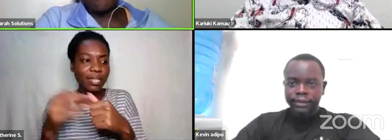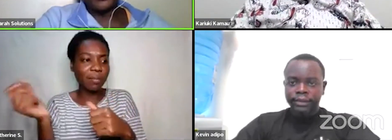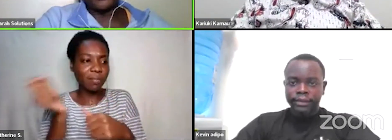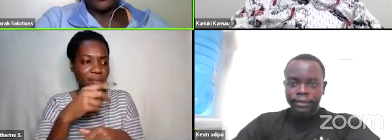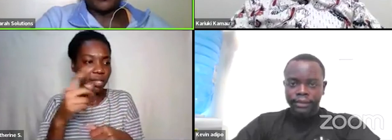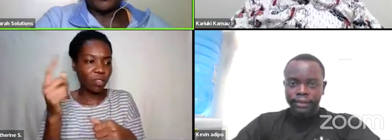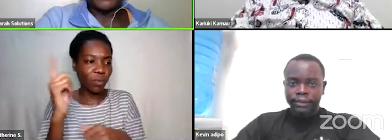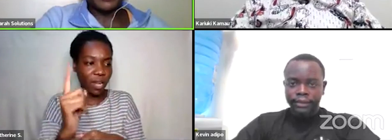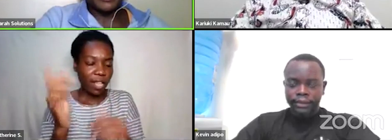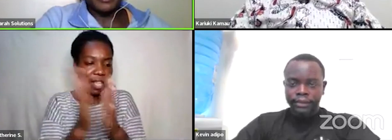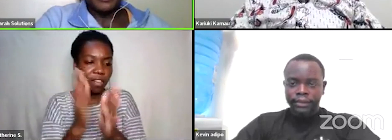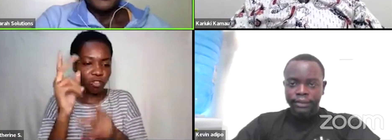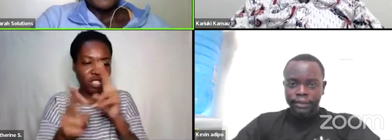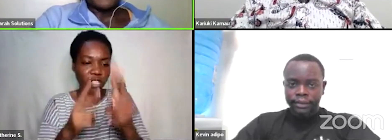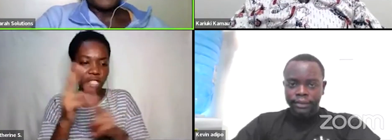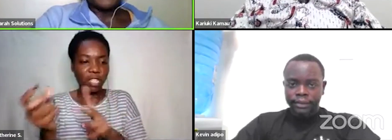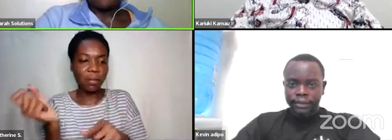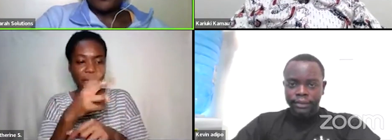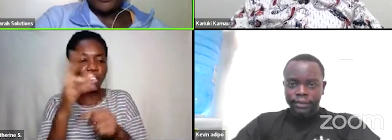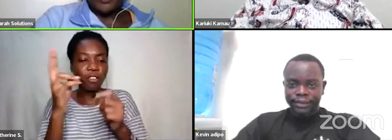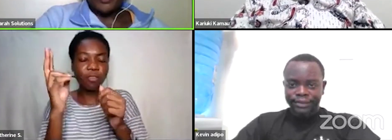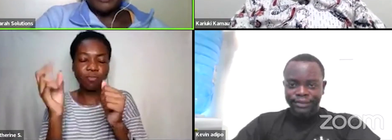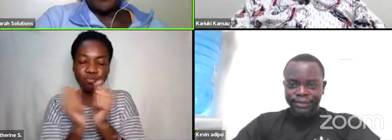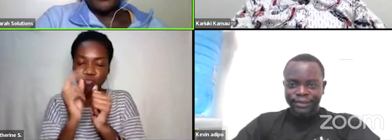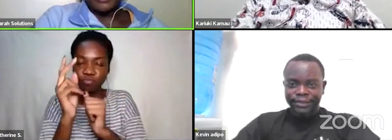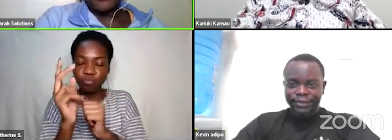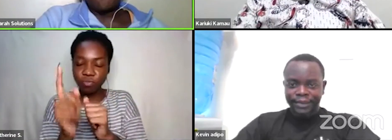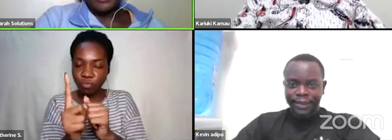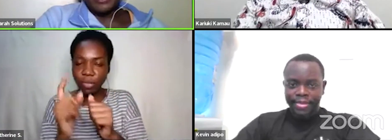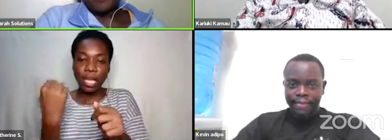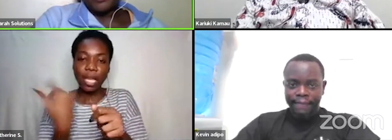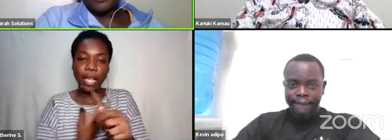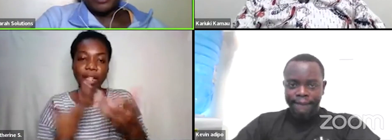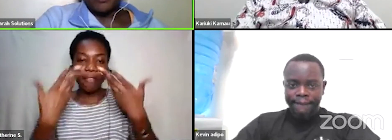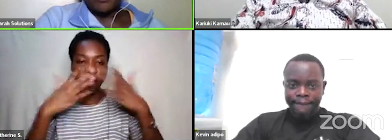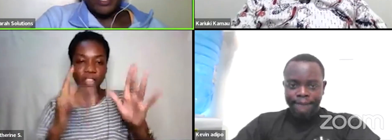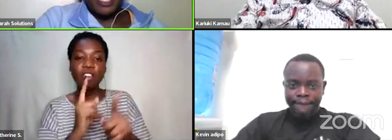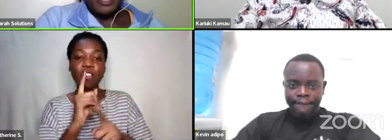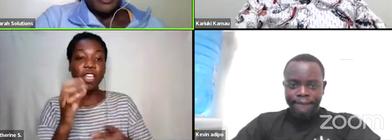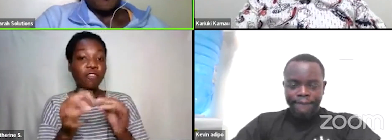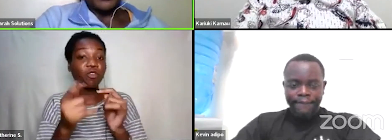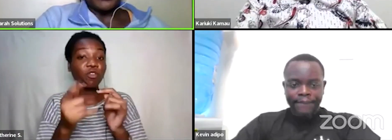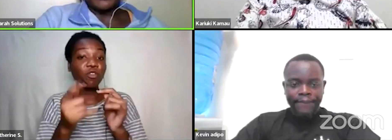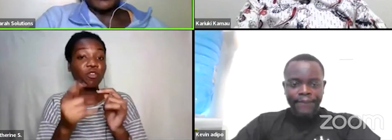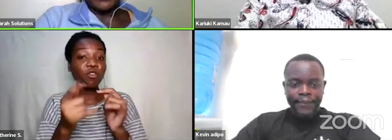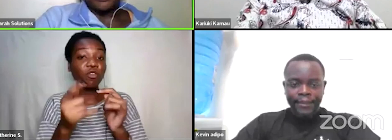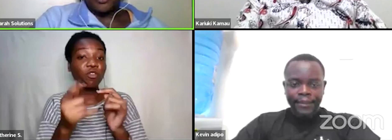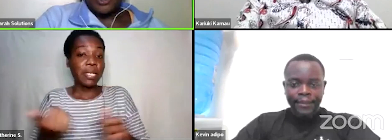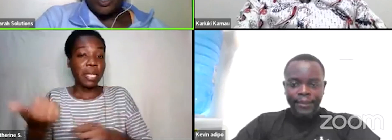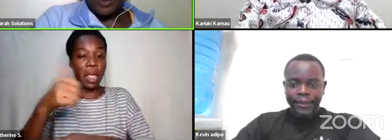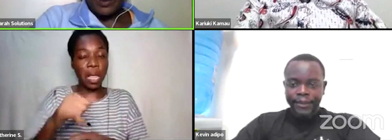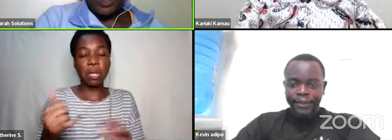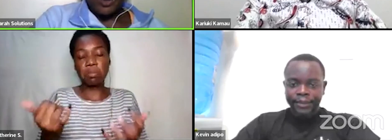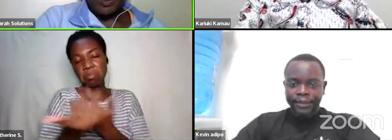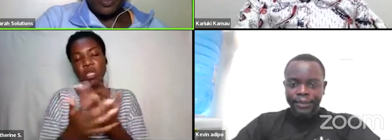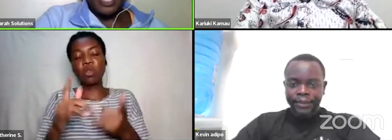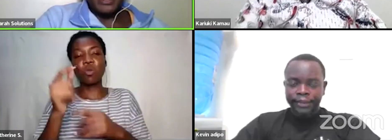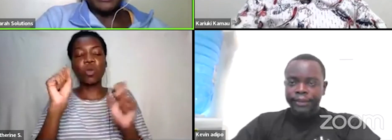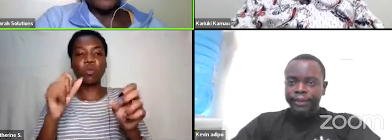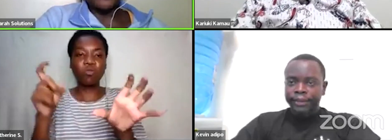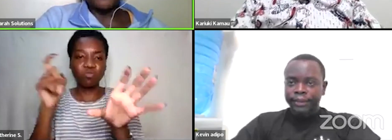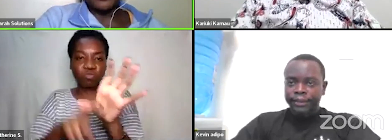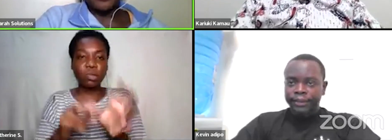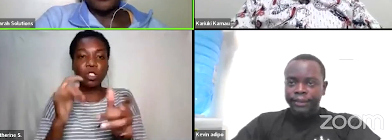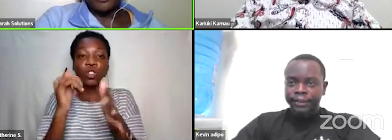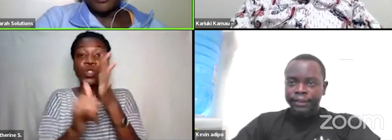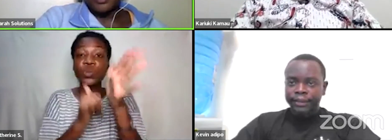November. Every Tuesday we were here. And if you want to catch up on every episode that we've had, please log into our YouTube channel,